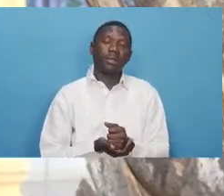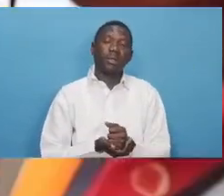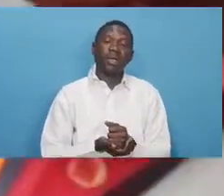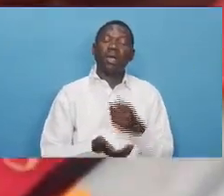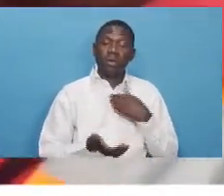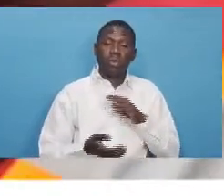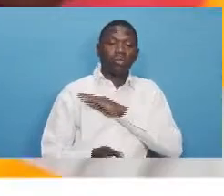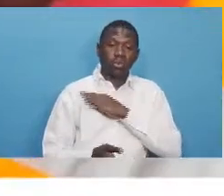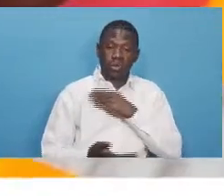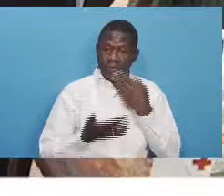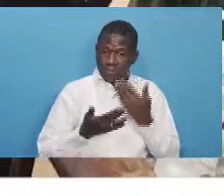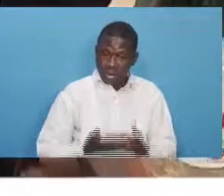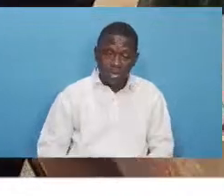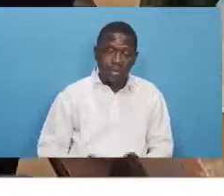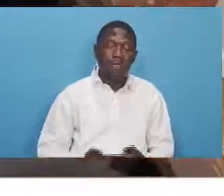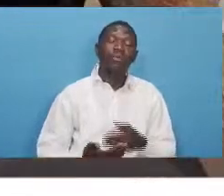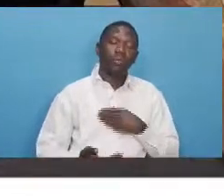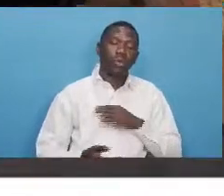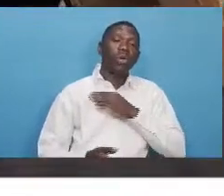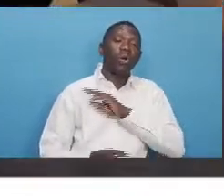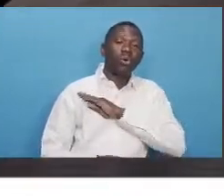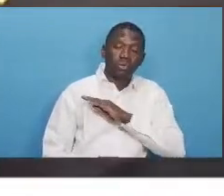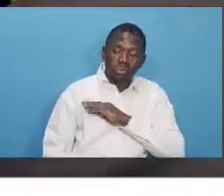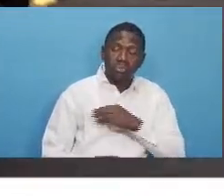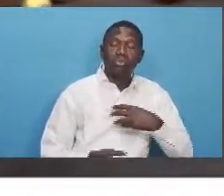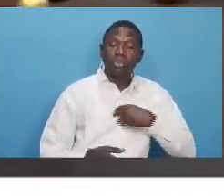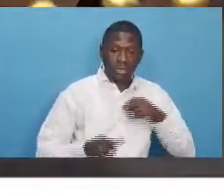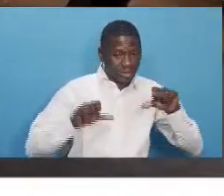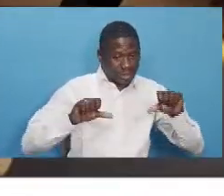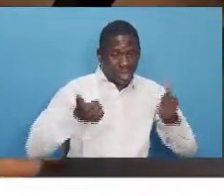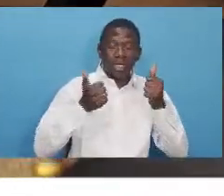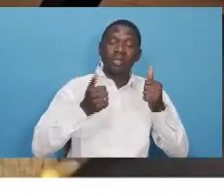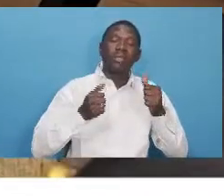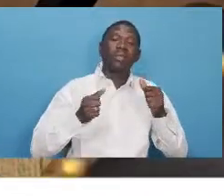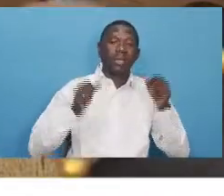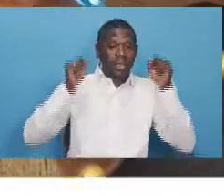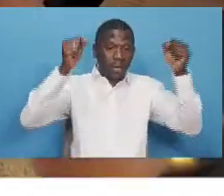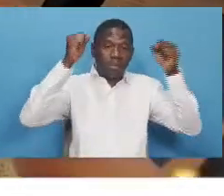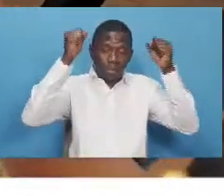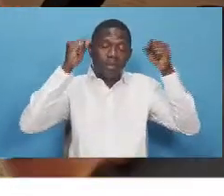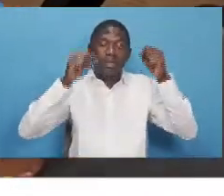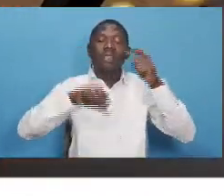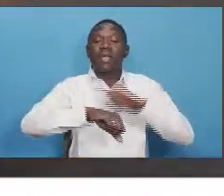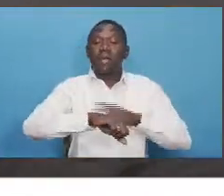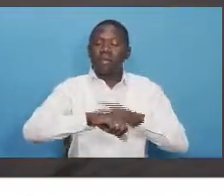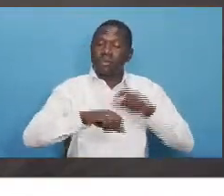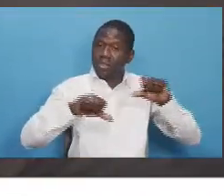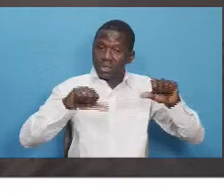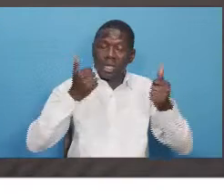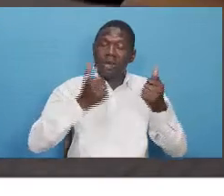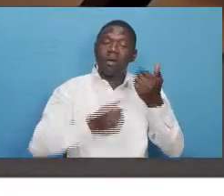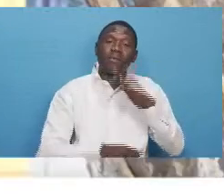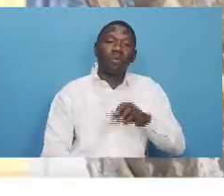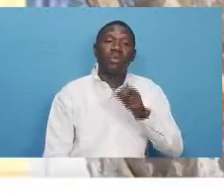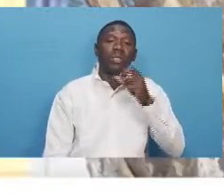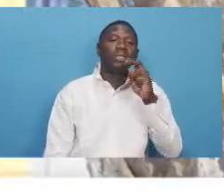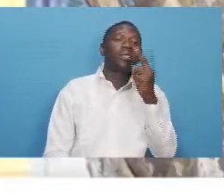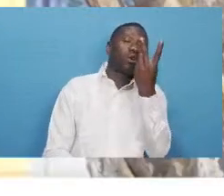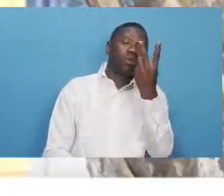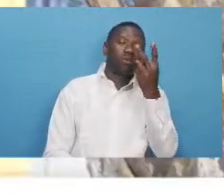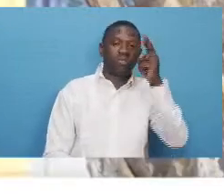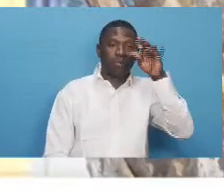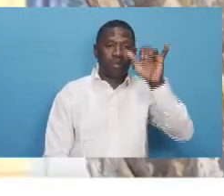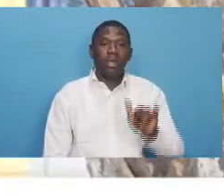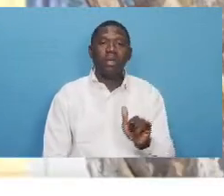once this is completed, we will also kickstart the campaign process, which would start from the 2nd of